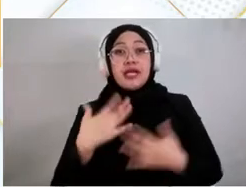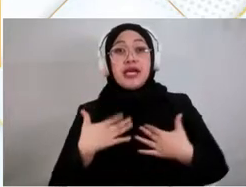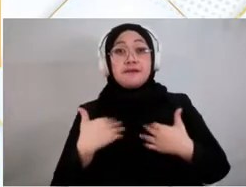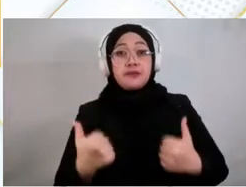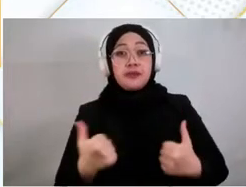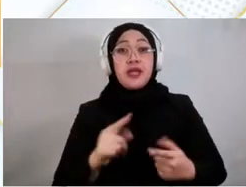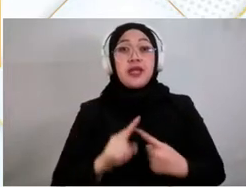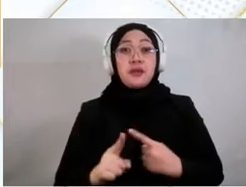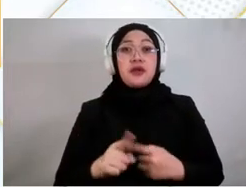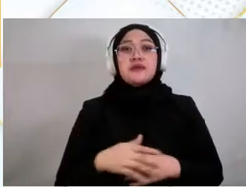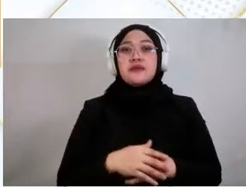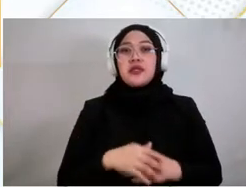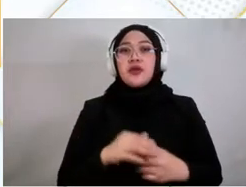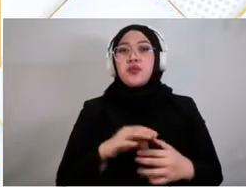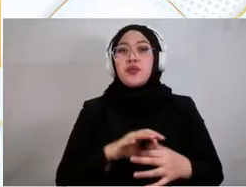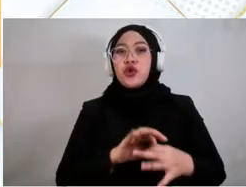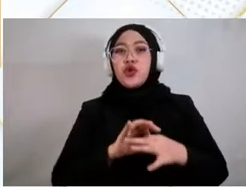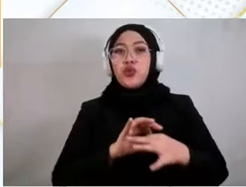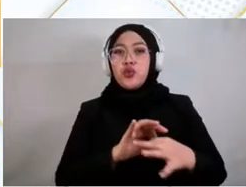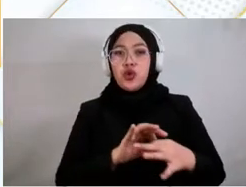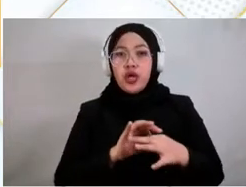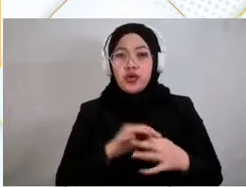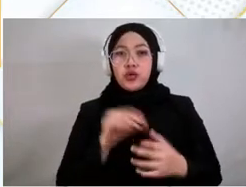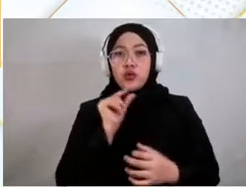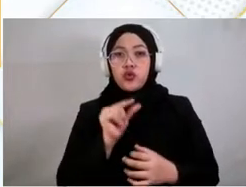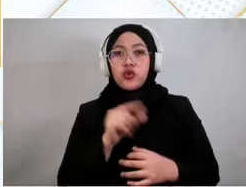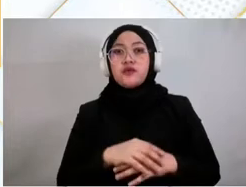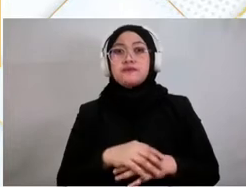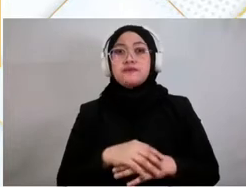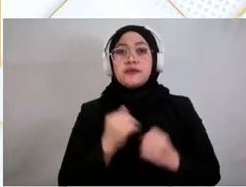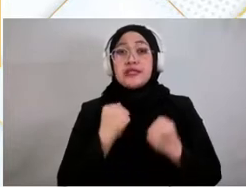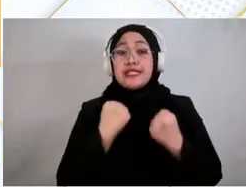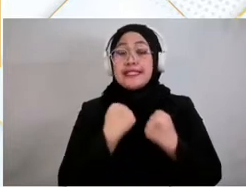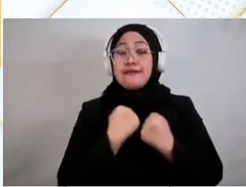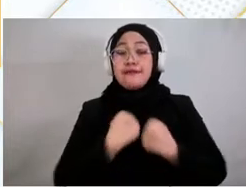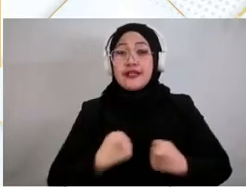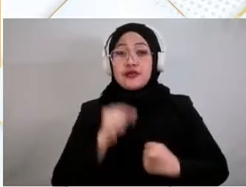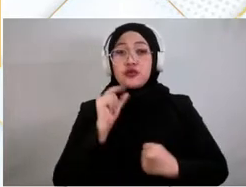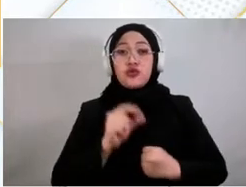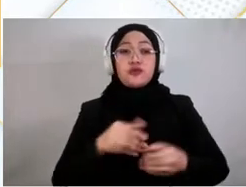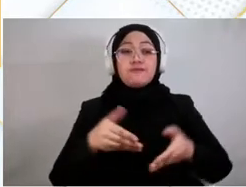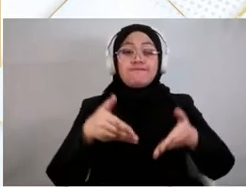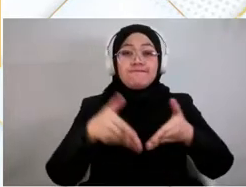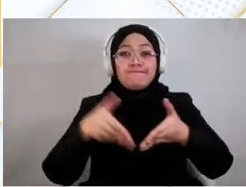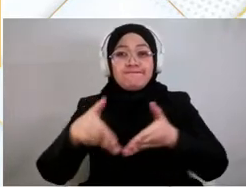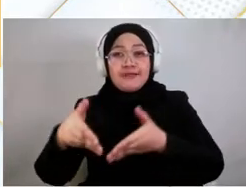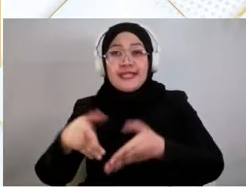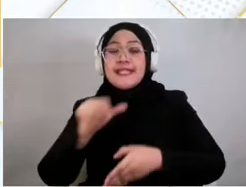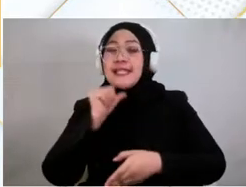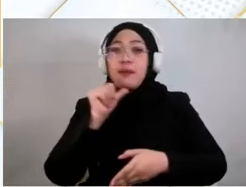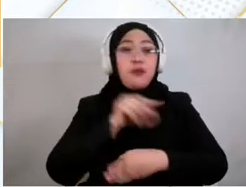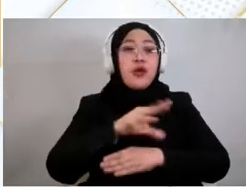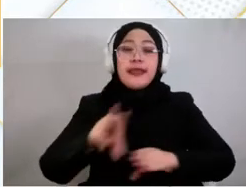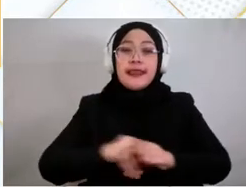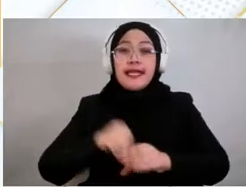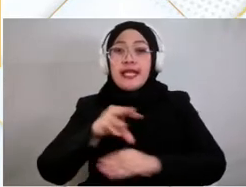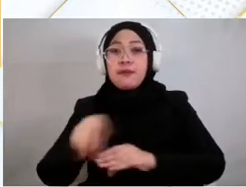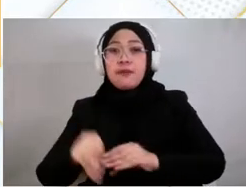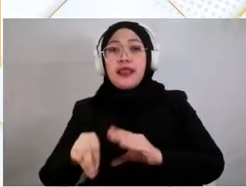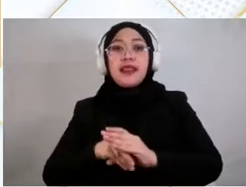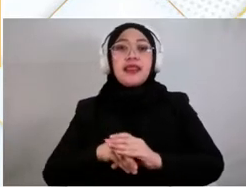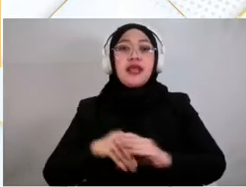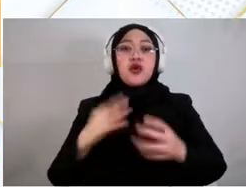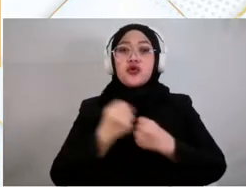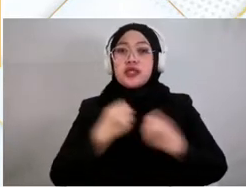a very coherent foreign and defense policy of any specific member of the country. So in